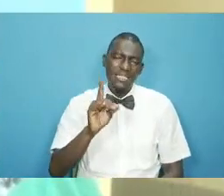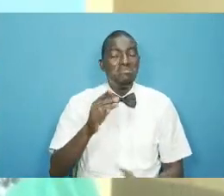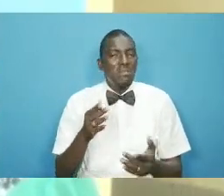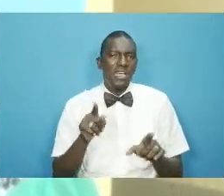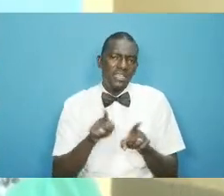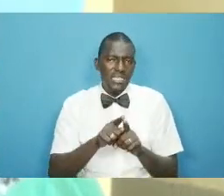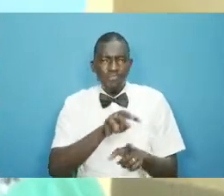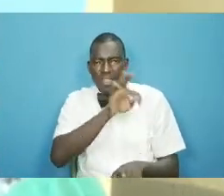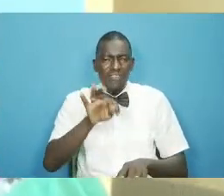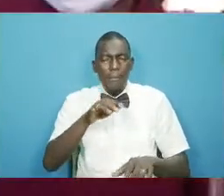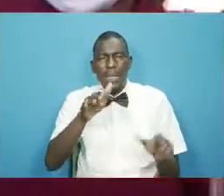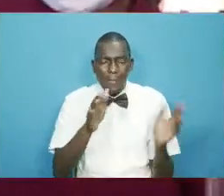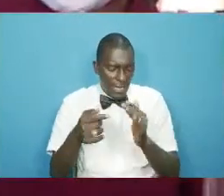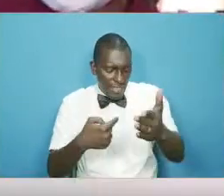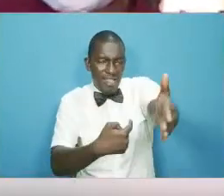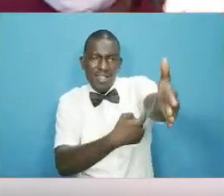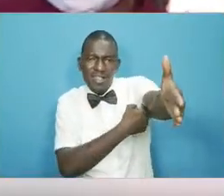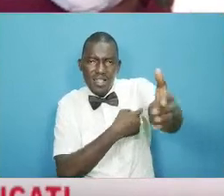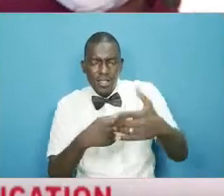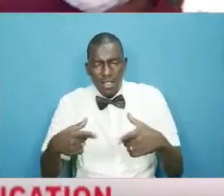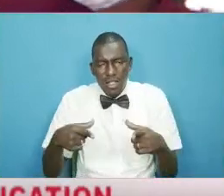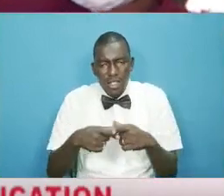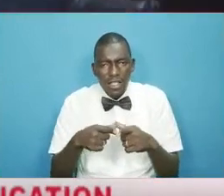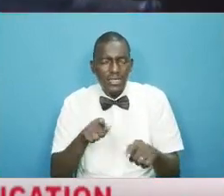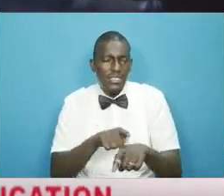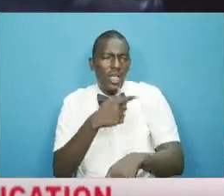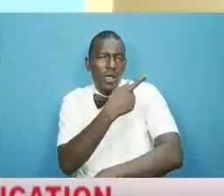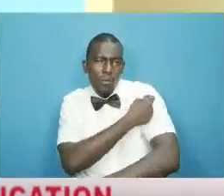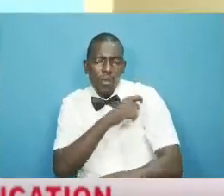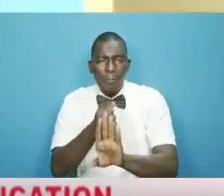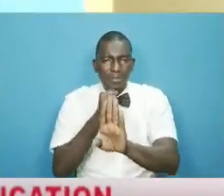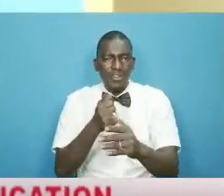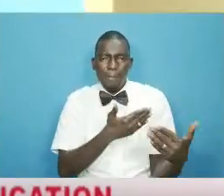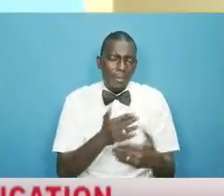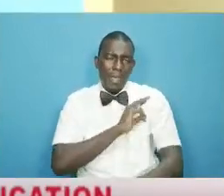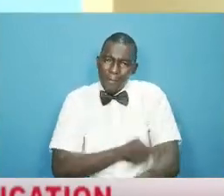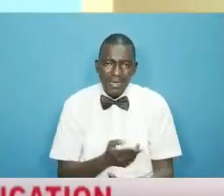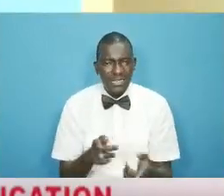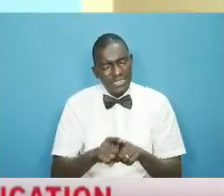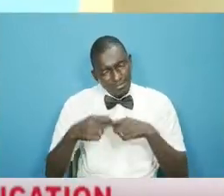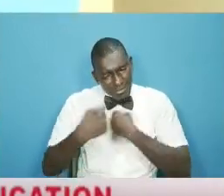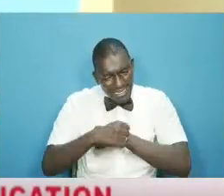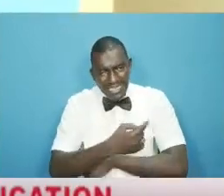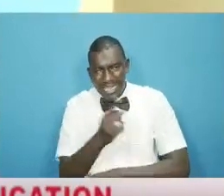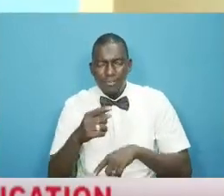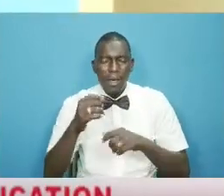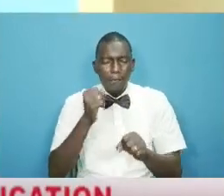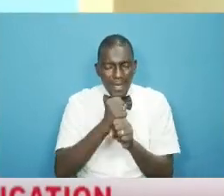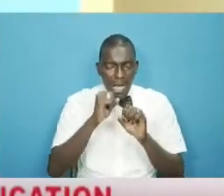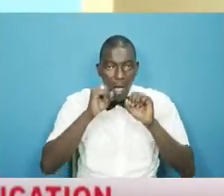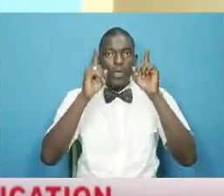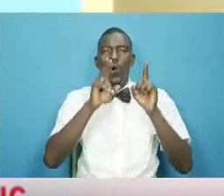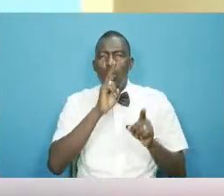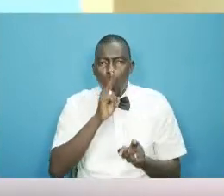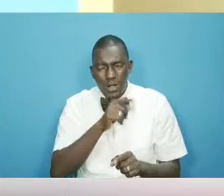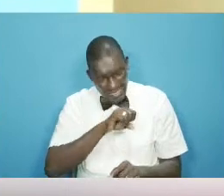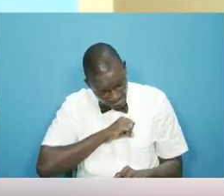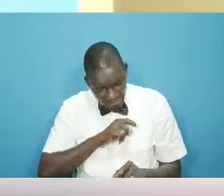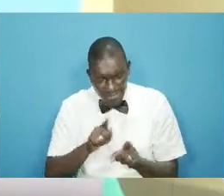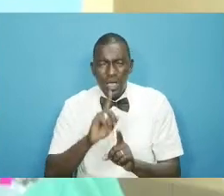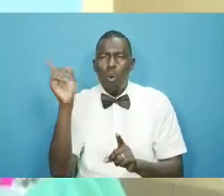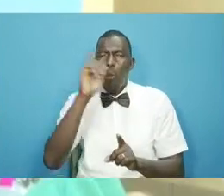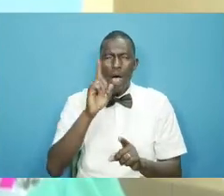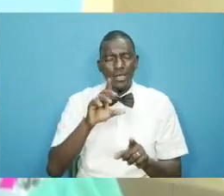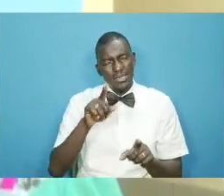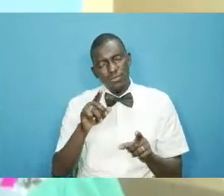amongst the adolescents that can detriment their life, and also gender-based violence. So we are training them, create awareness about who they are, what